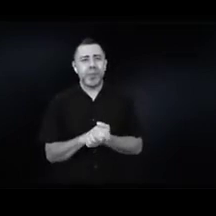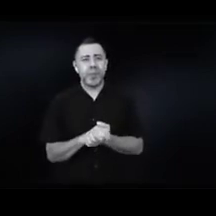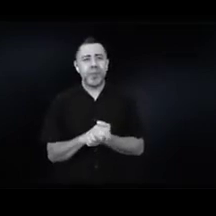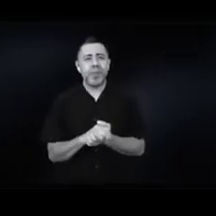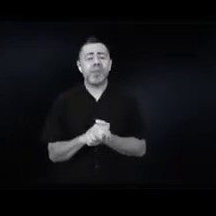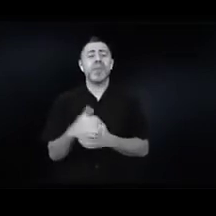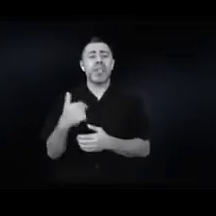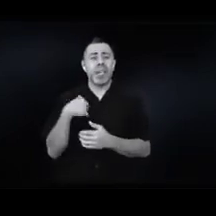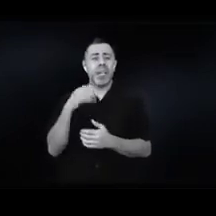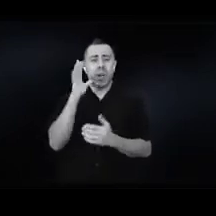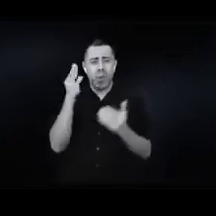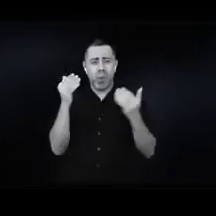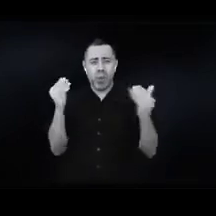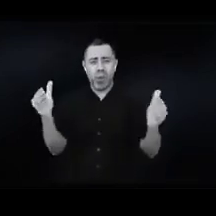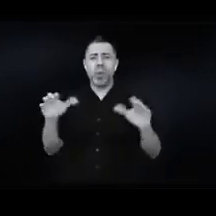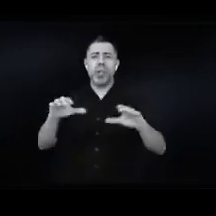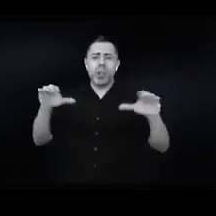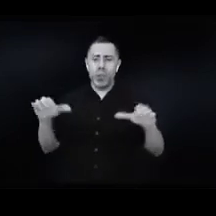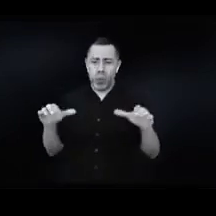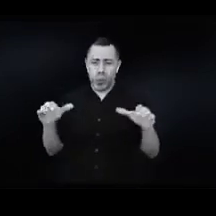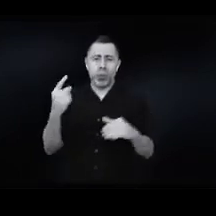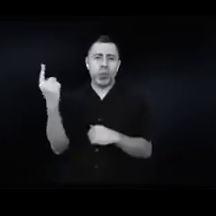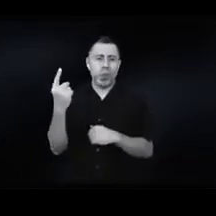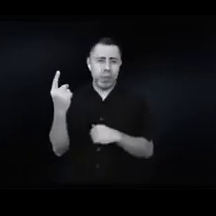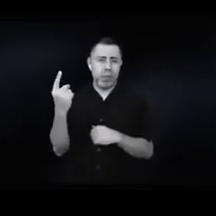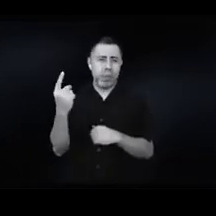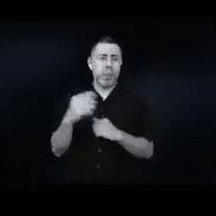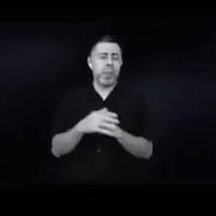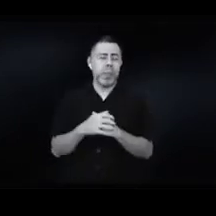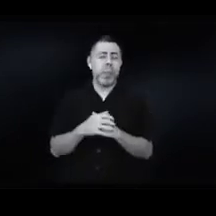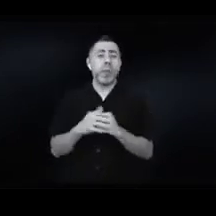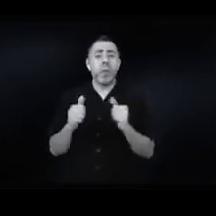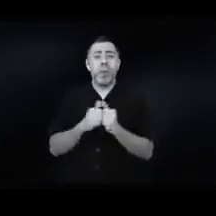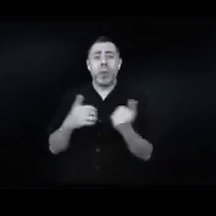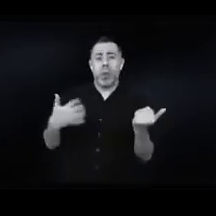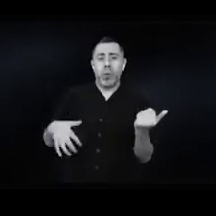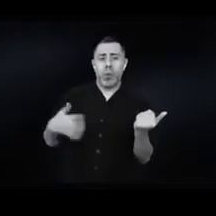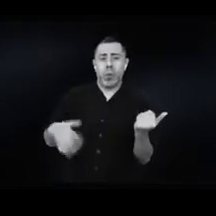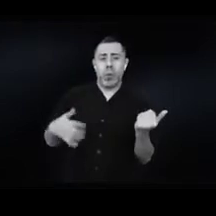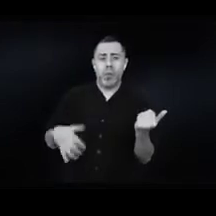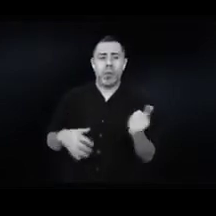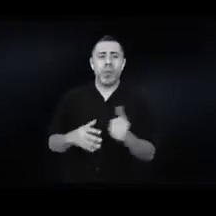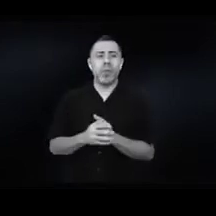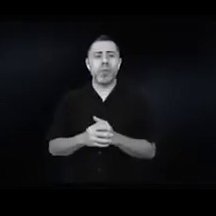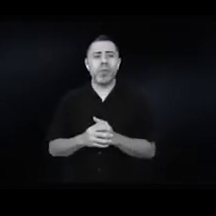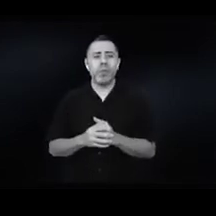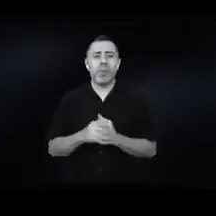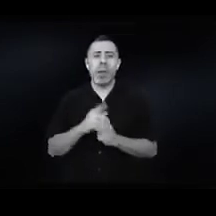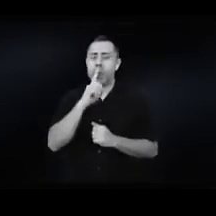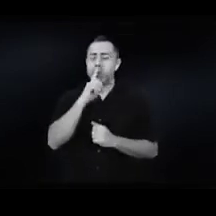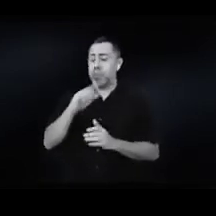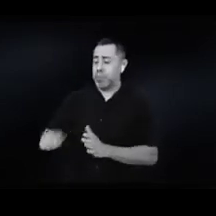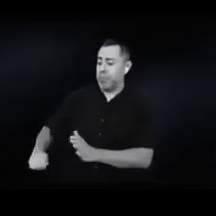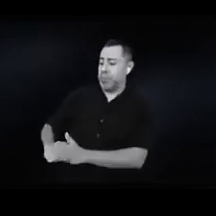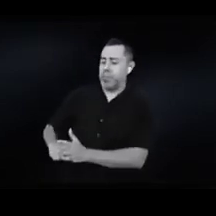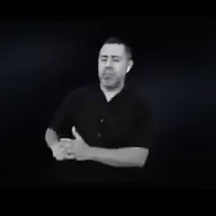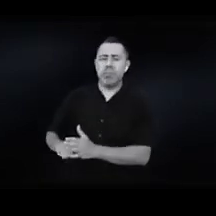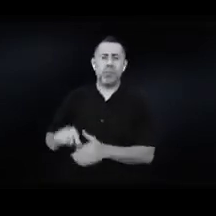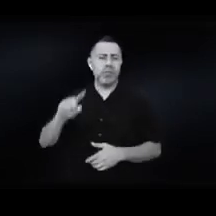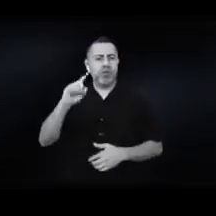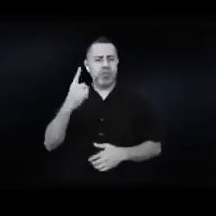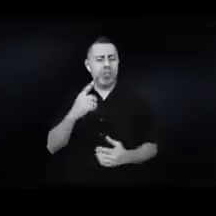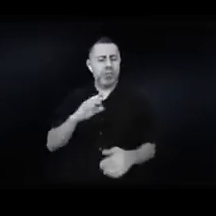I'm going to do something on the acoustic guitar, vocals and acoustic guitar.